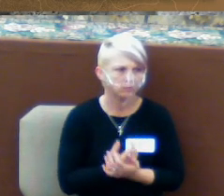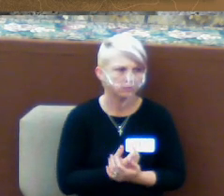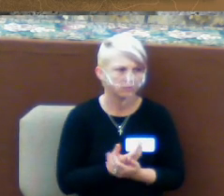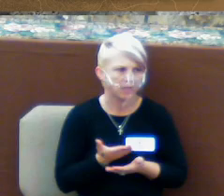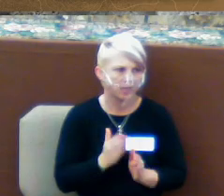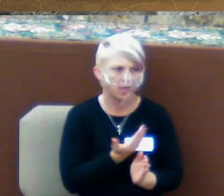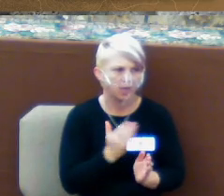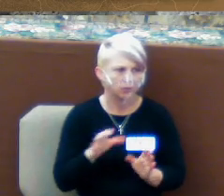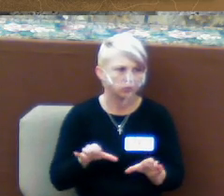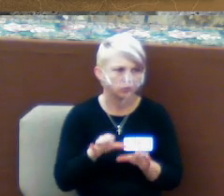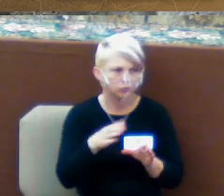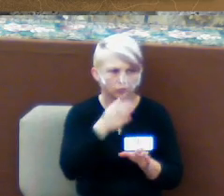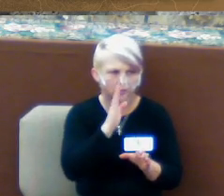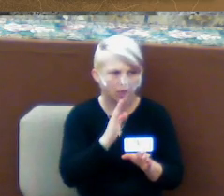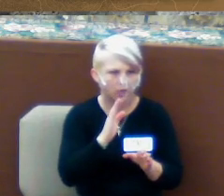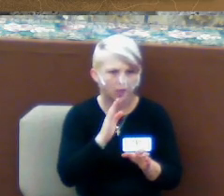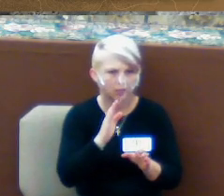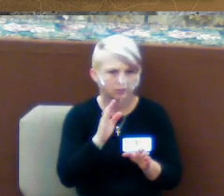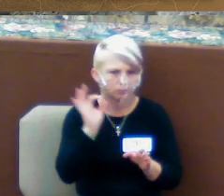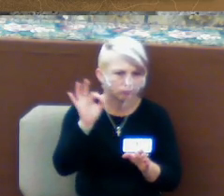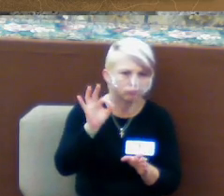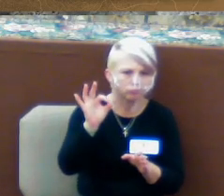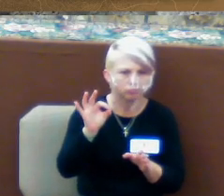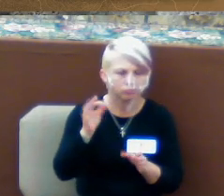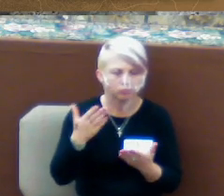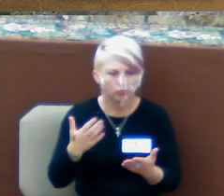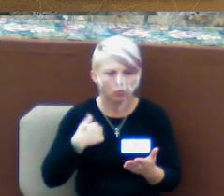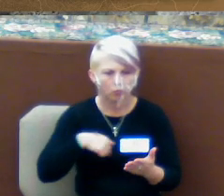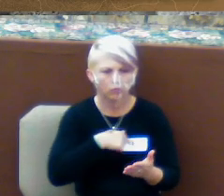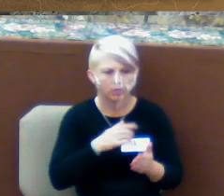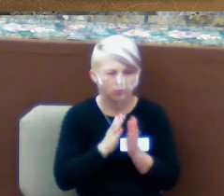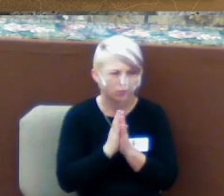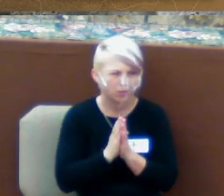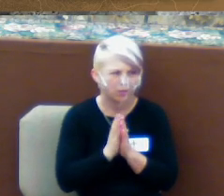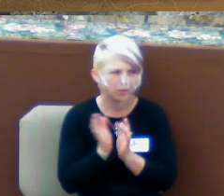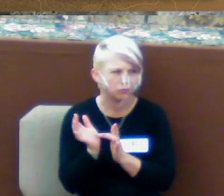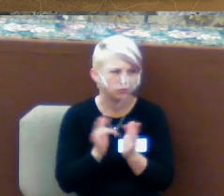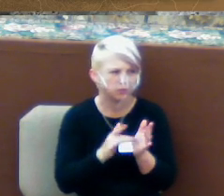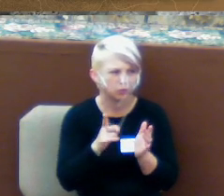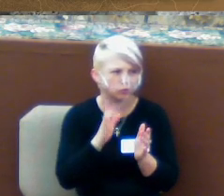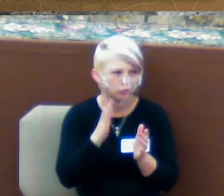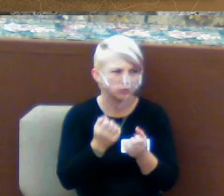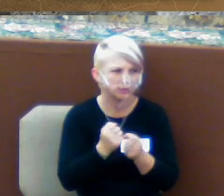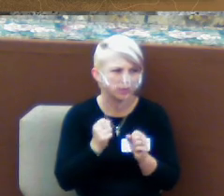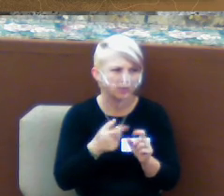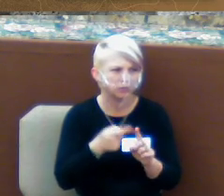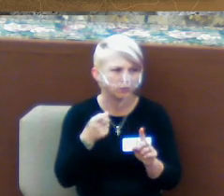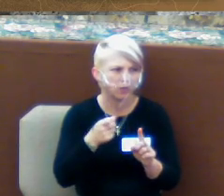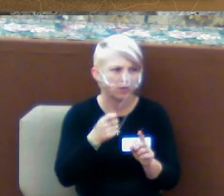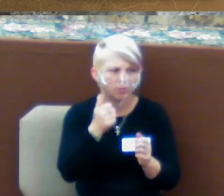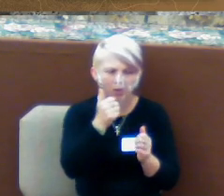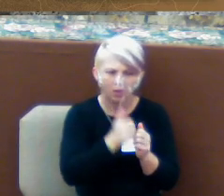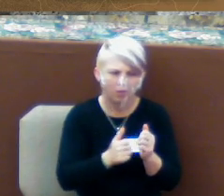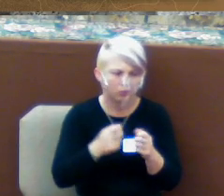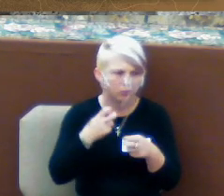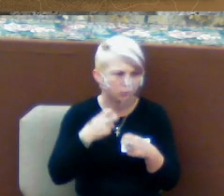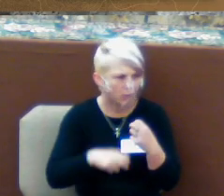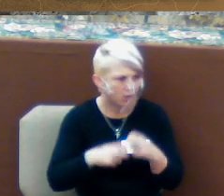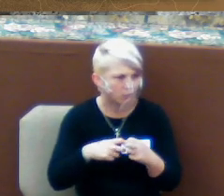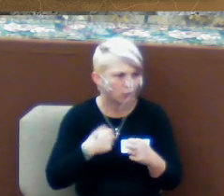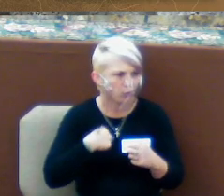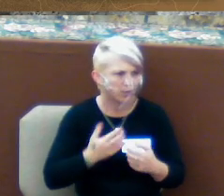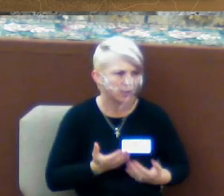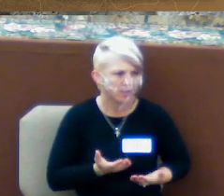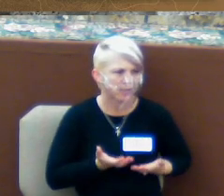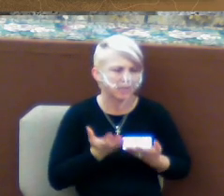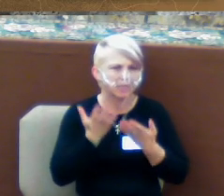Let us do God's bidding, and so we pray. Jesus, you will deliver us from every storm, so we lift